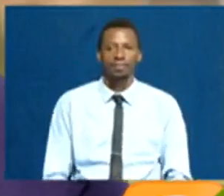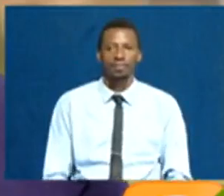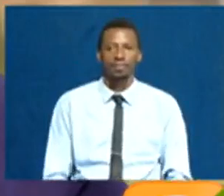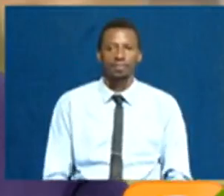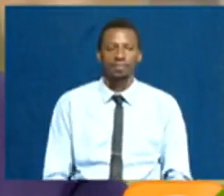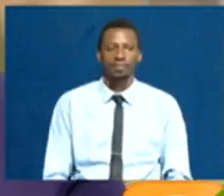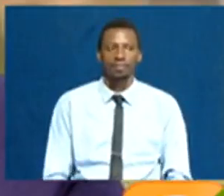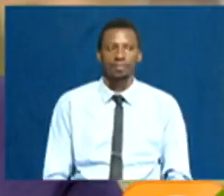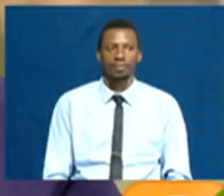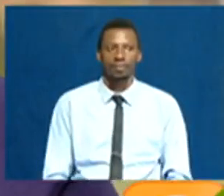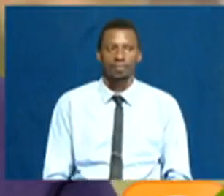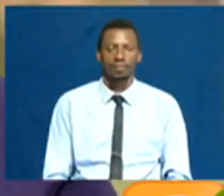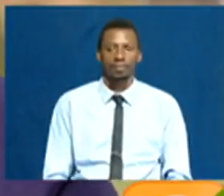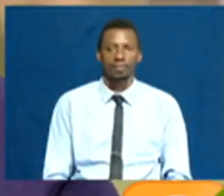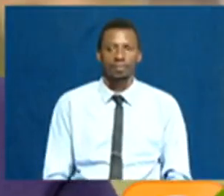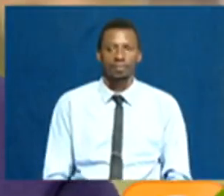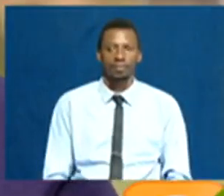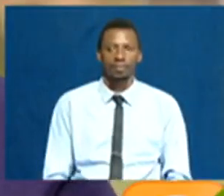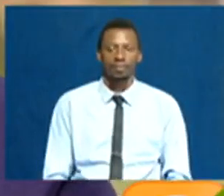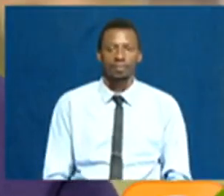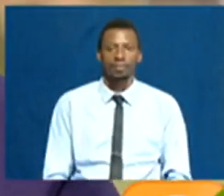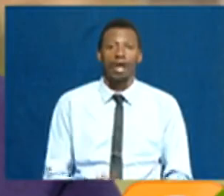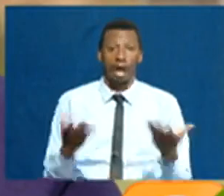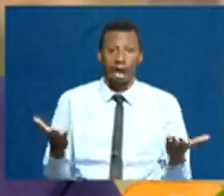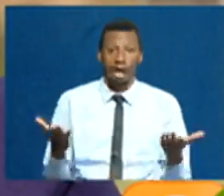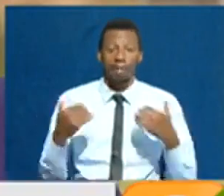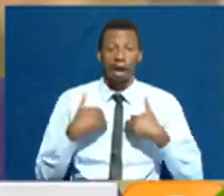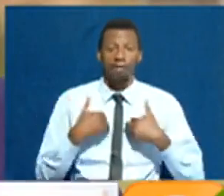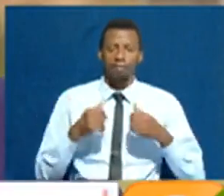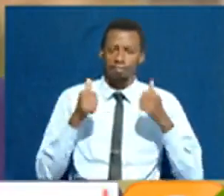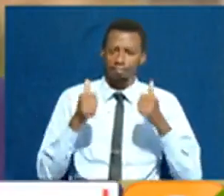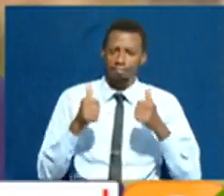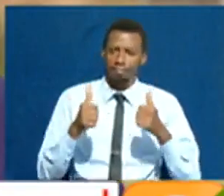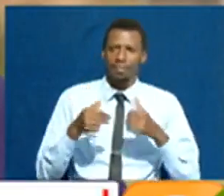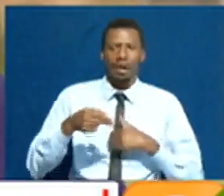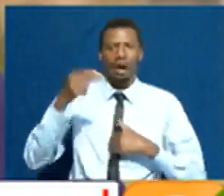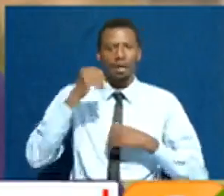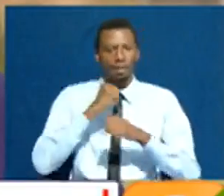have a well-advanced, up-to-date and very high-performing